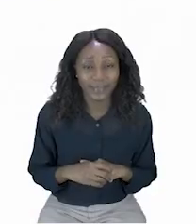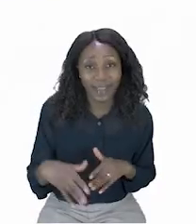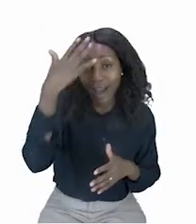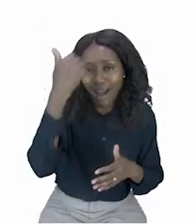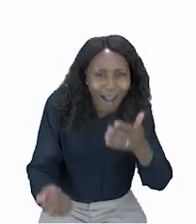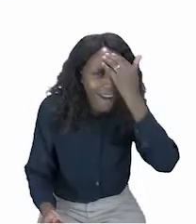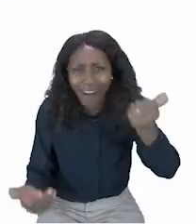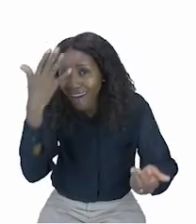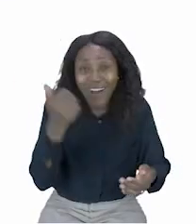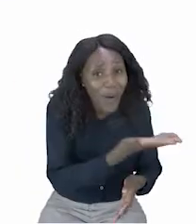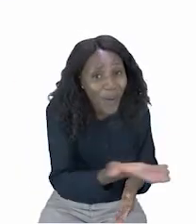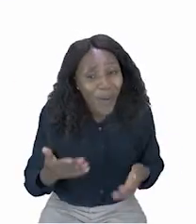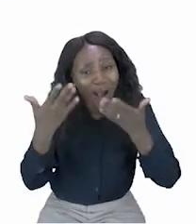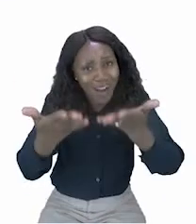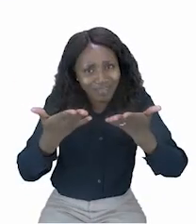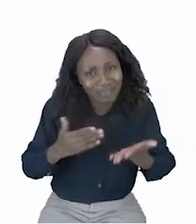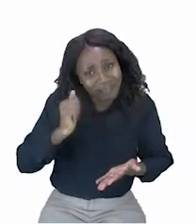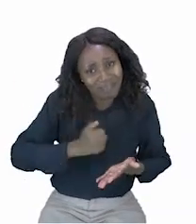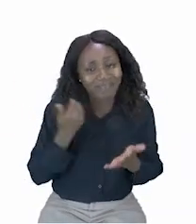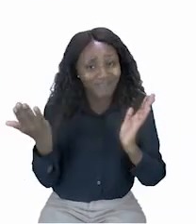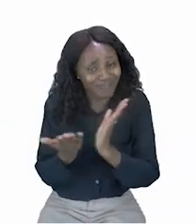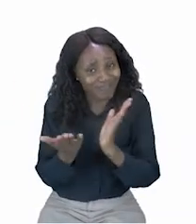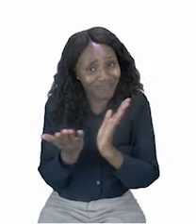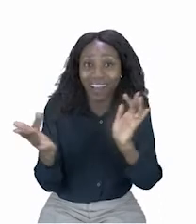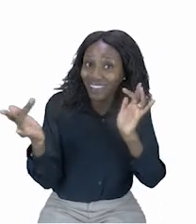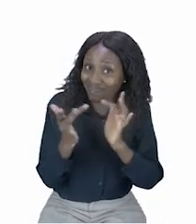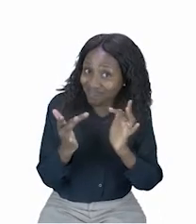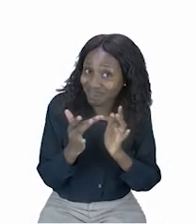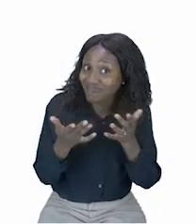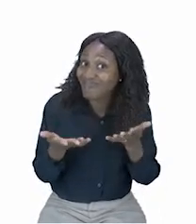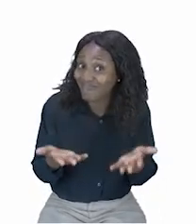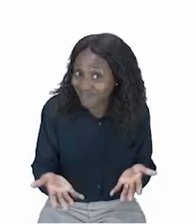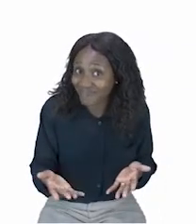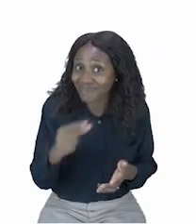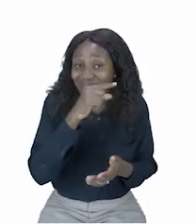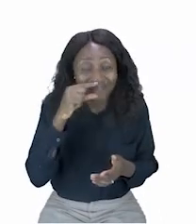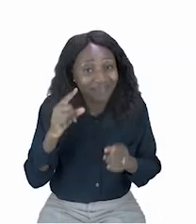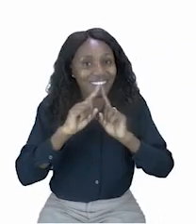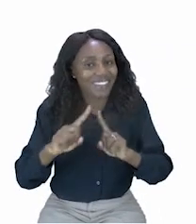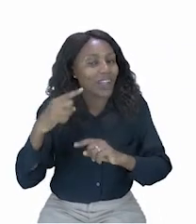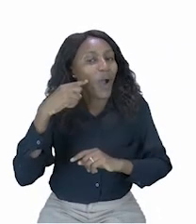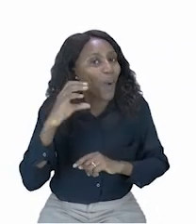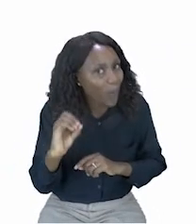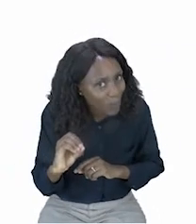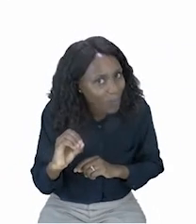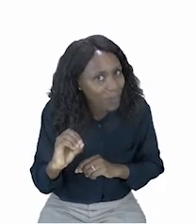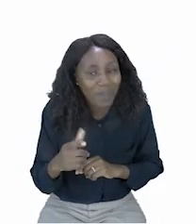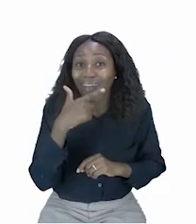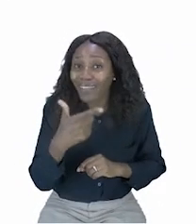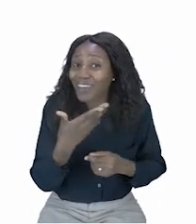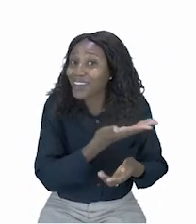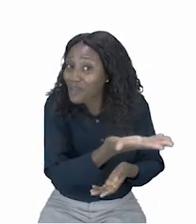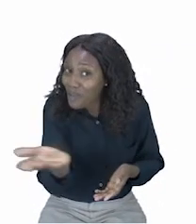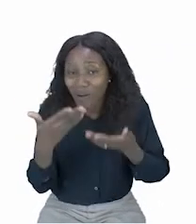Hello, everyone, and welcome to My Zone Online School. My name is Teacher Mutsa, and thank you so